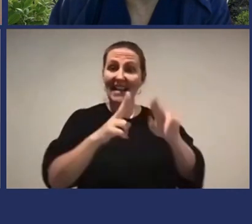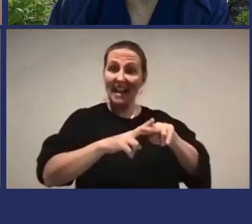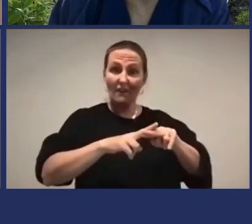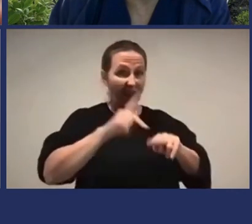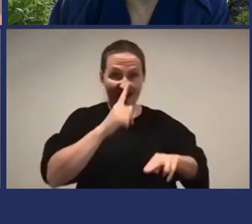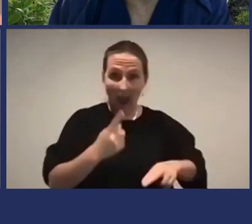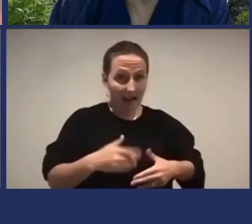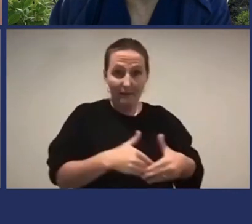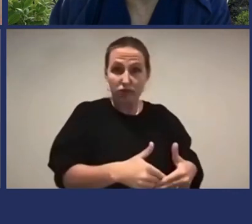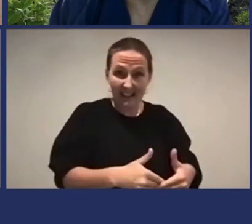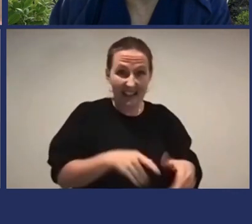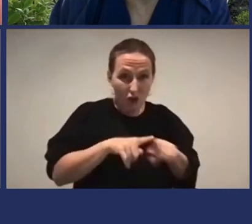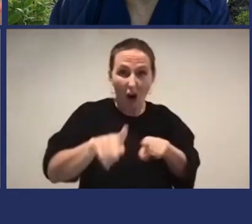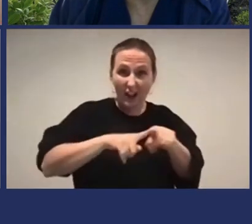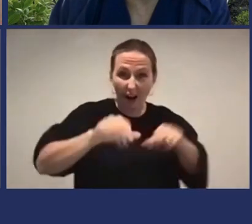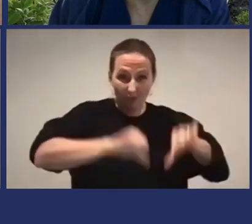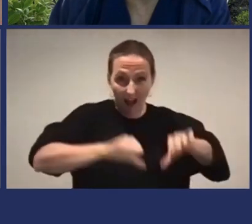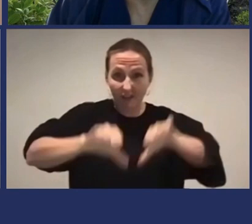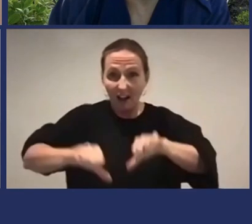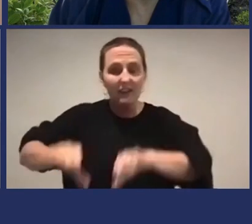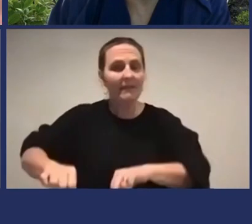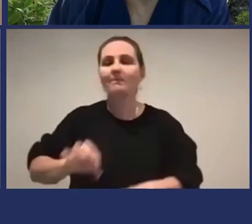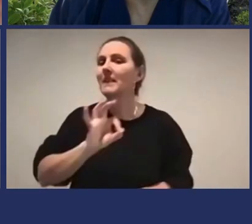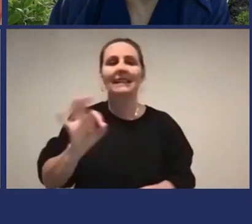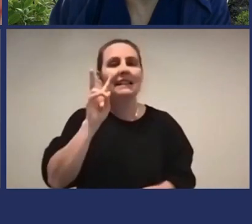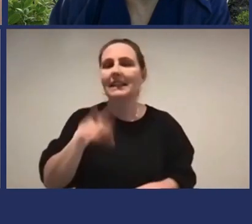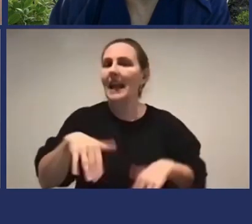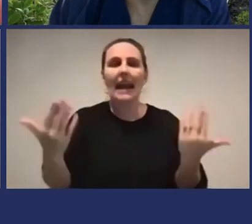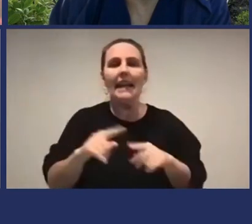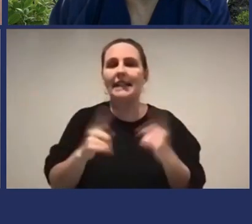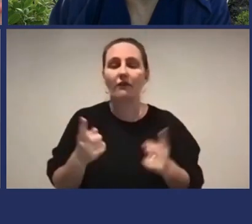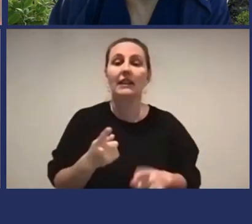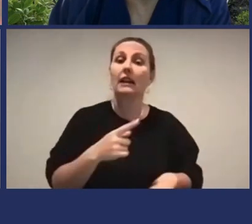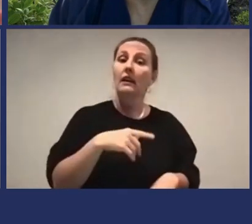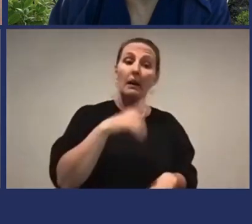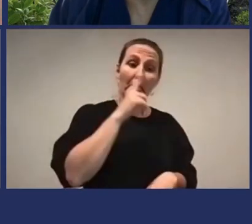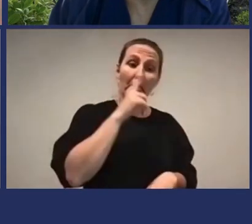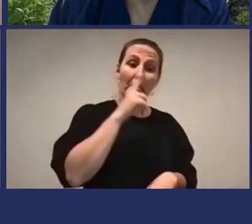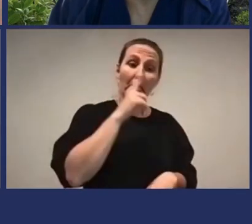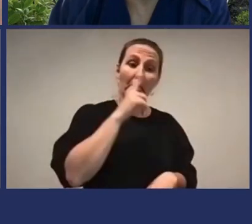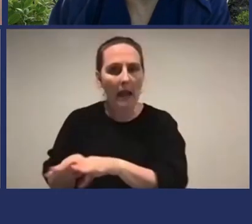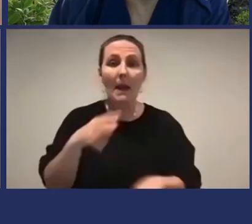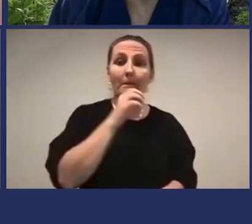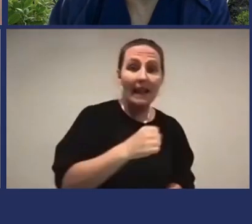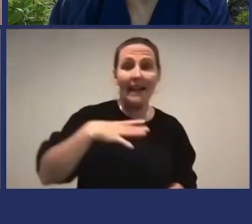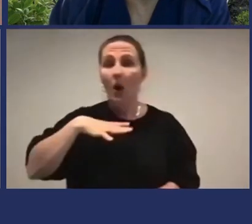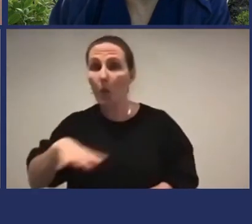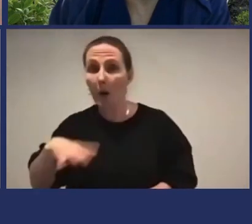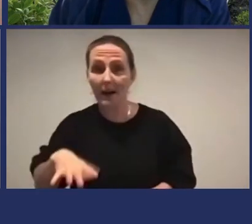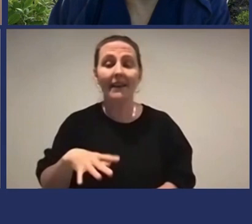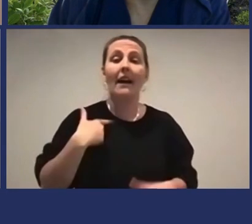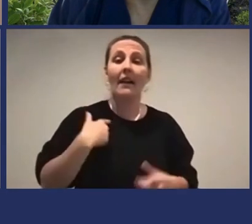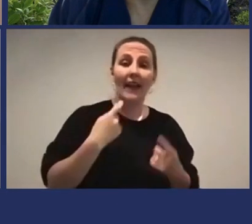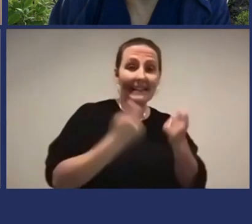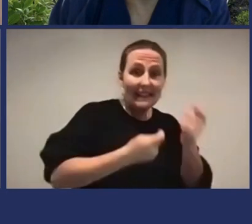Both the women and the men were tested for all kinds of parameters. For the women, it was their eggs, and for the men, it was their sperm, and they looked